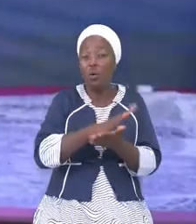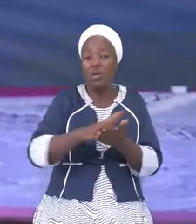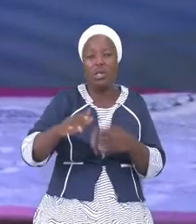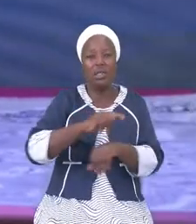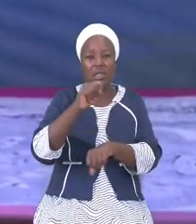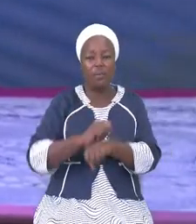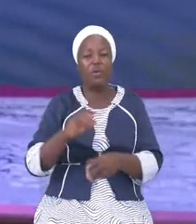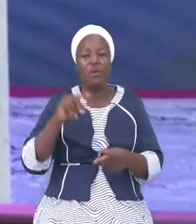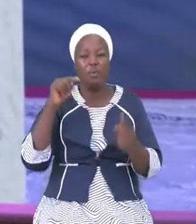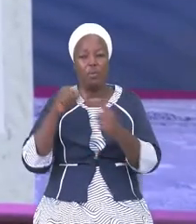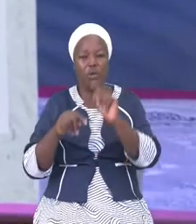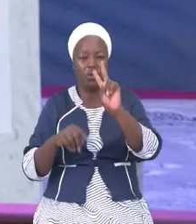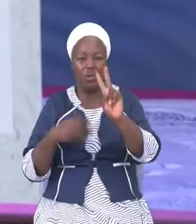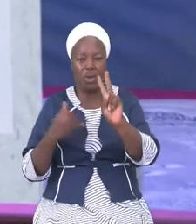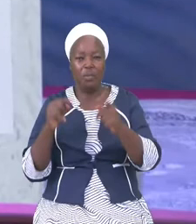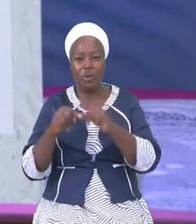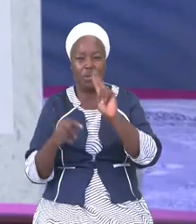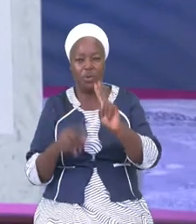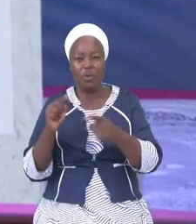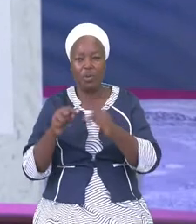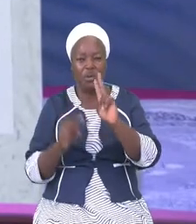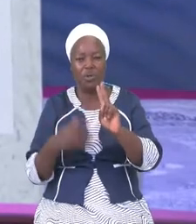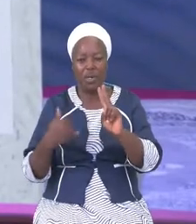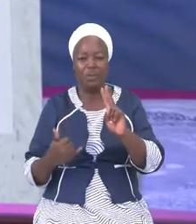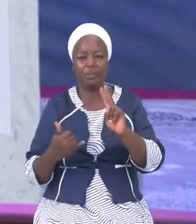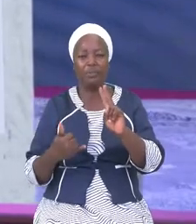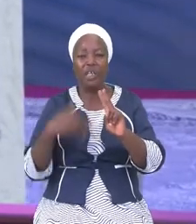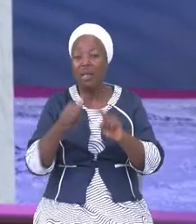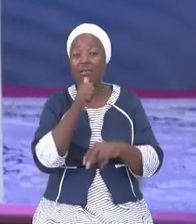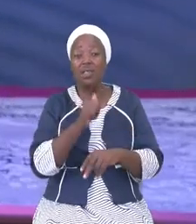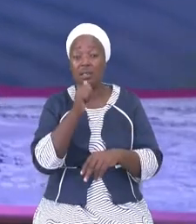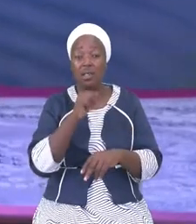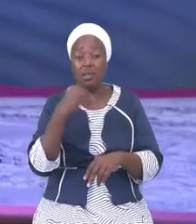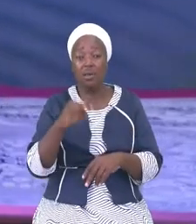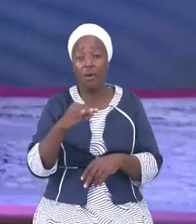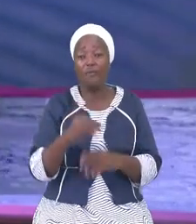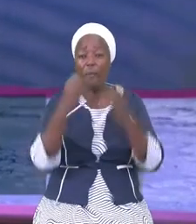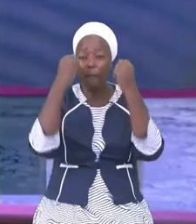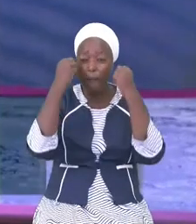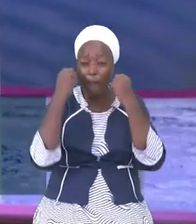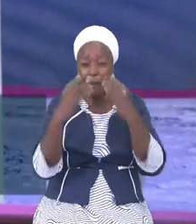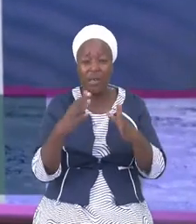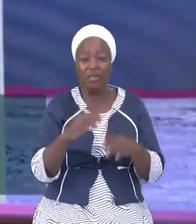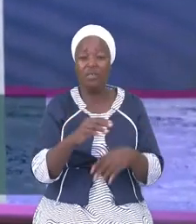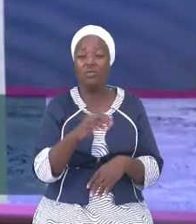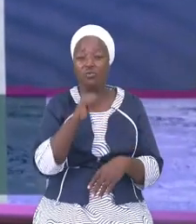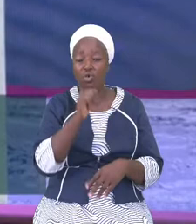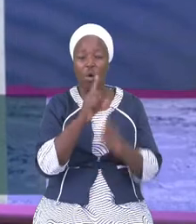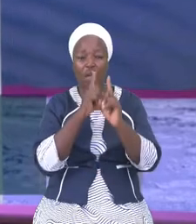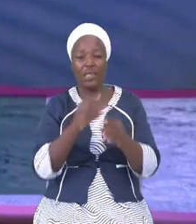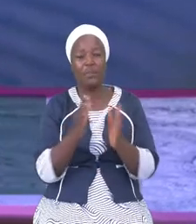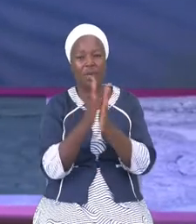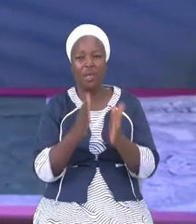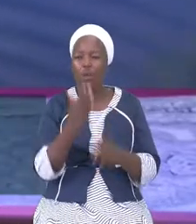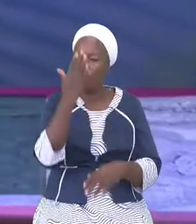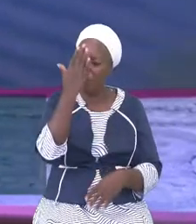to point number two here. Point number two, the secret of many unanswered prayers.